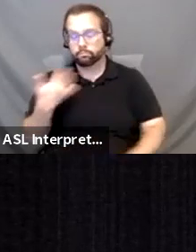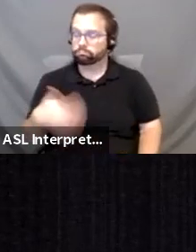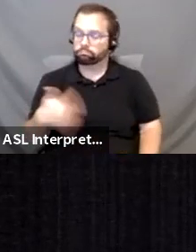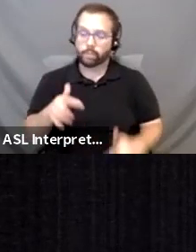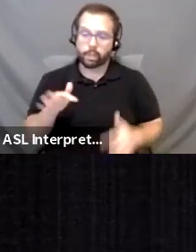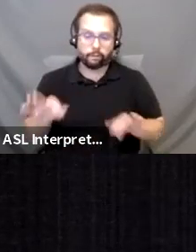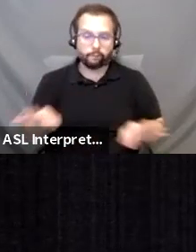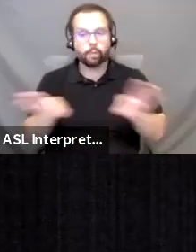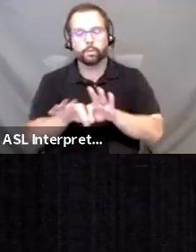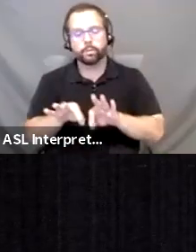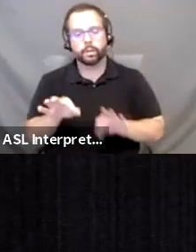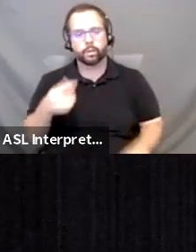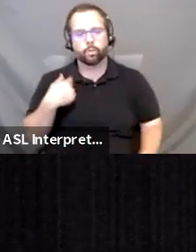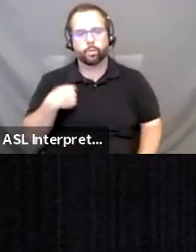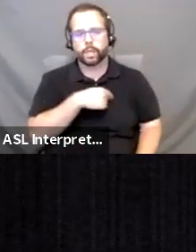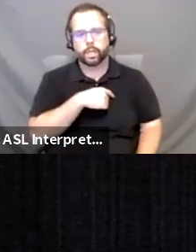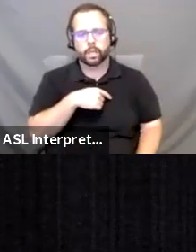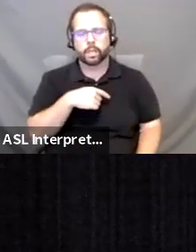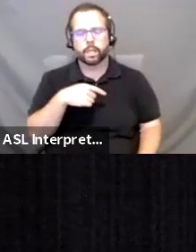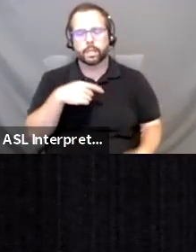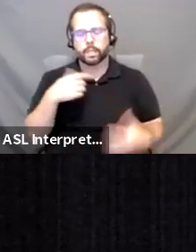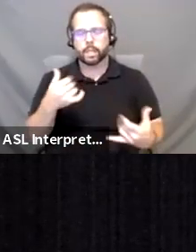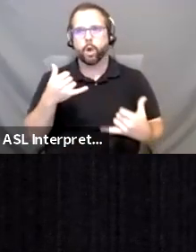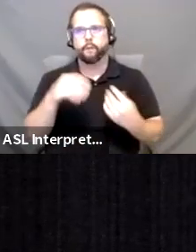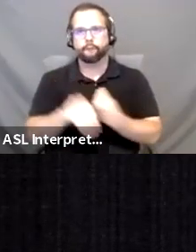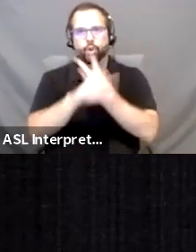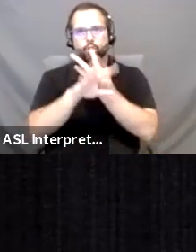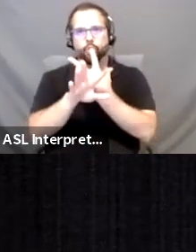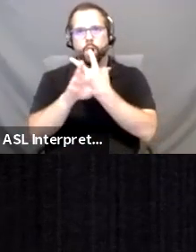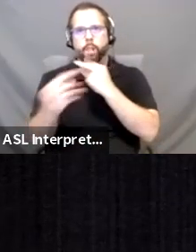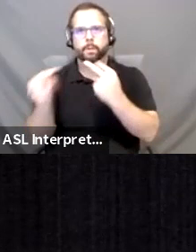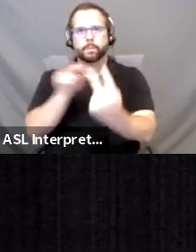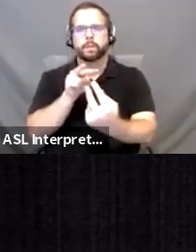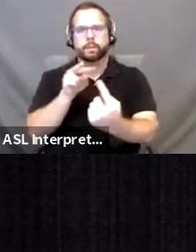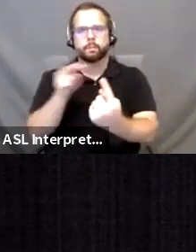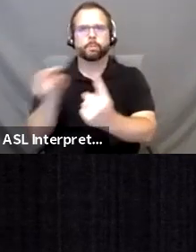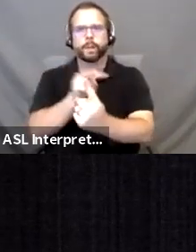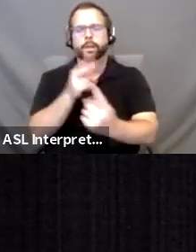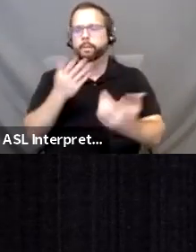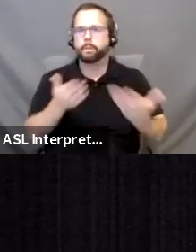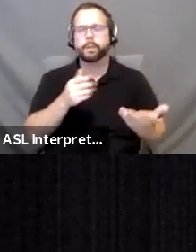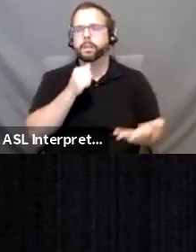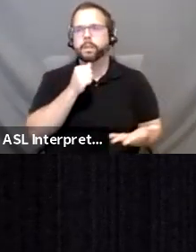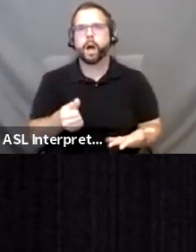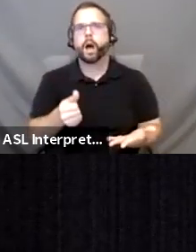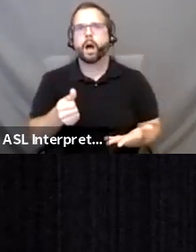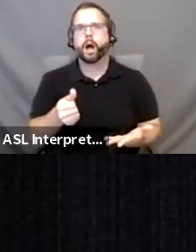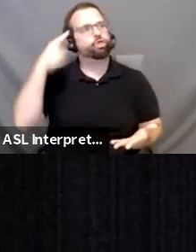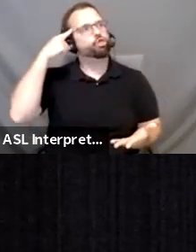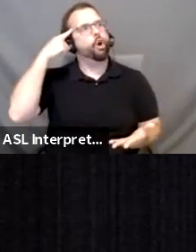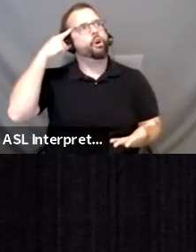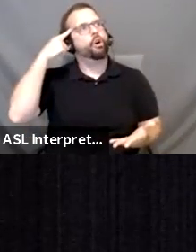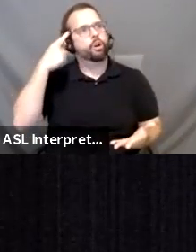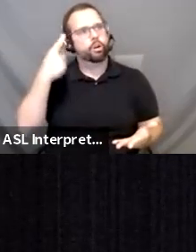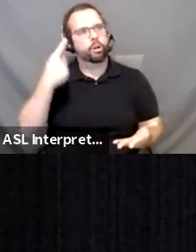we really haven't thought about as a virtual thing and thank you for bringing that up, because